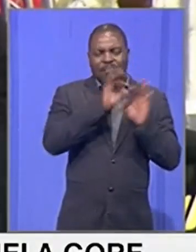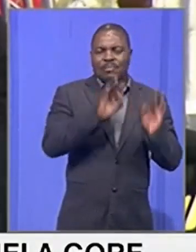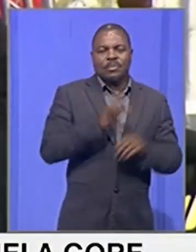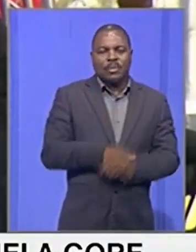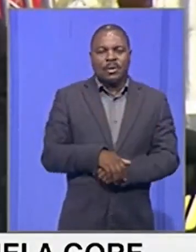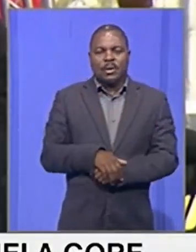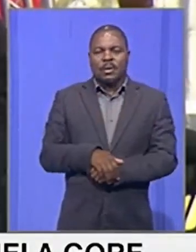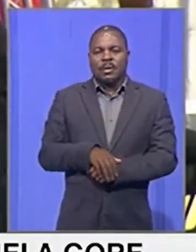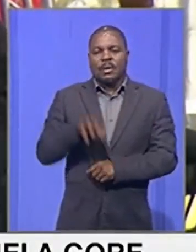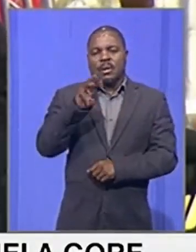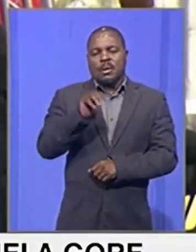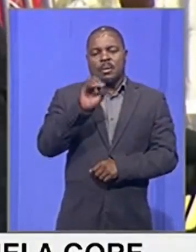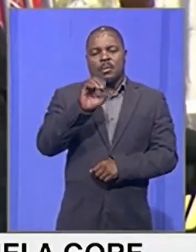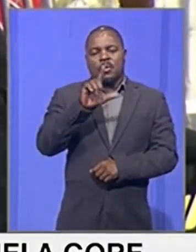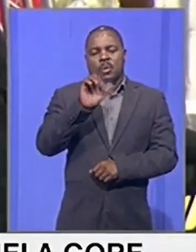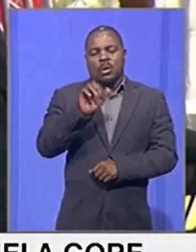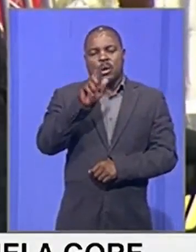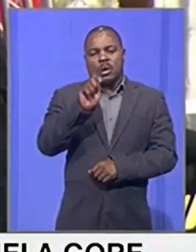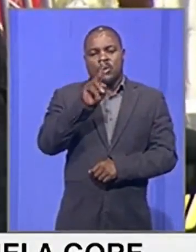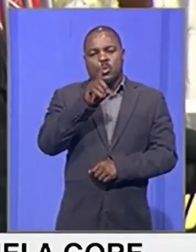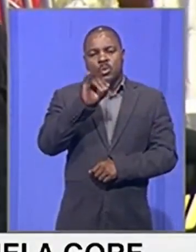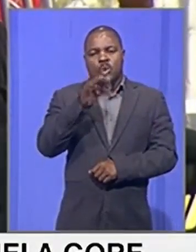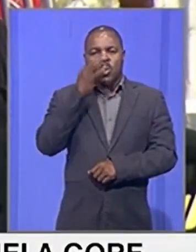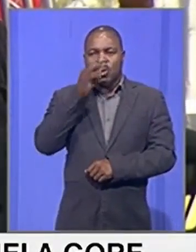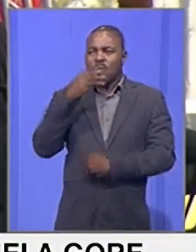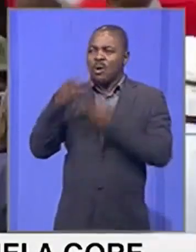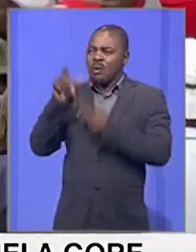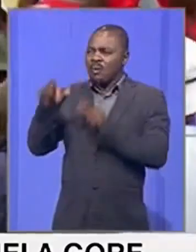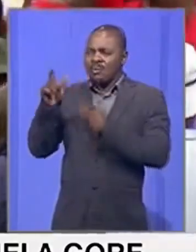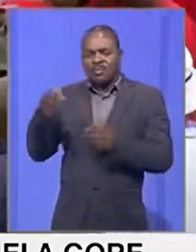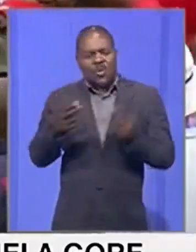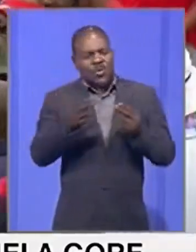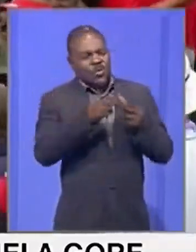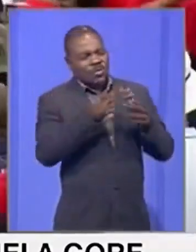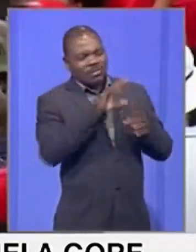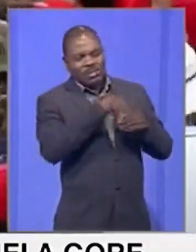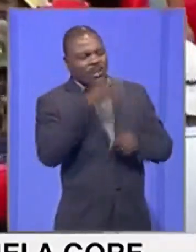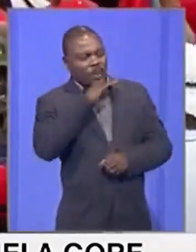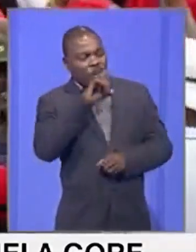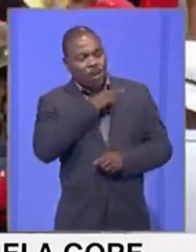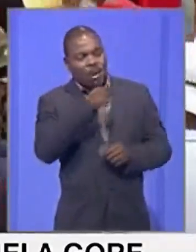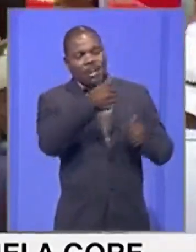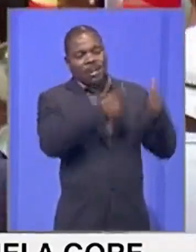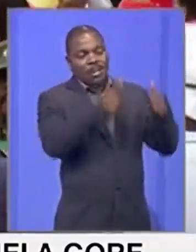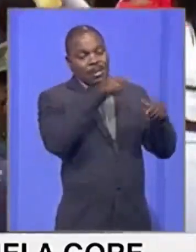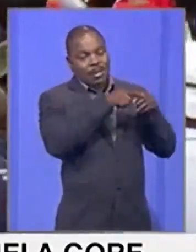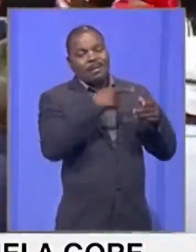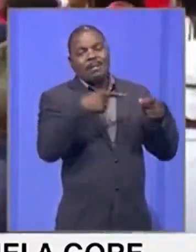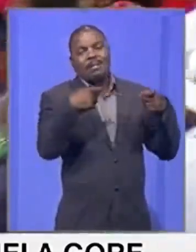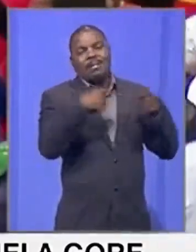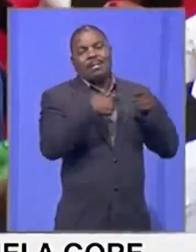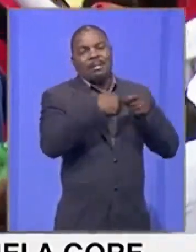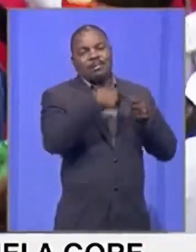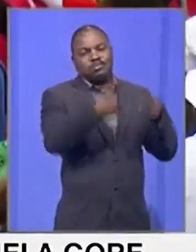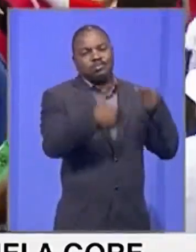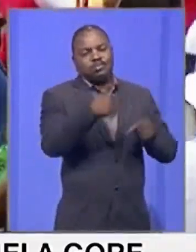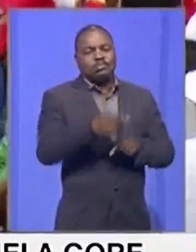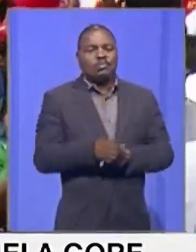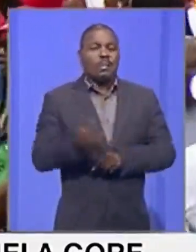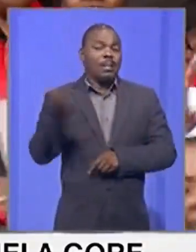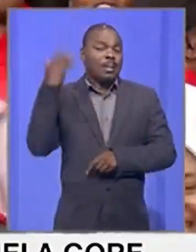badiri ga go thusi ka sepe malebana le maemo a baagi ba lebaneng nao. There is a rise in union